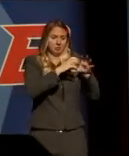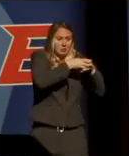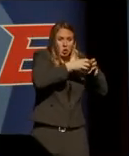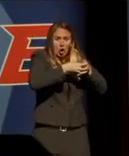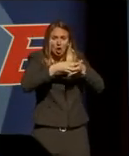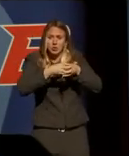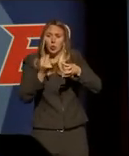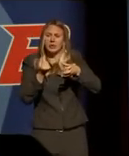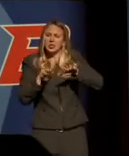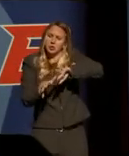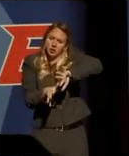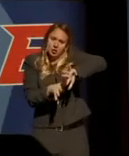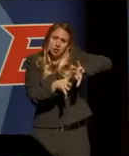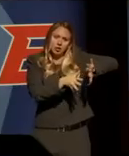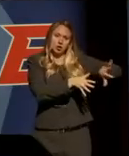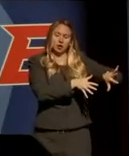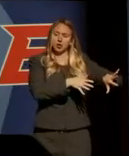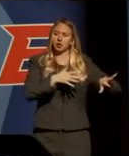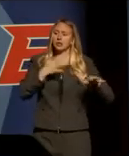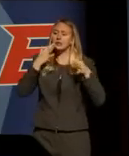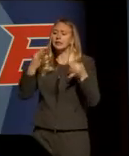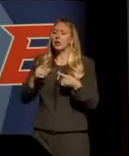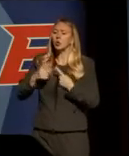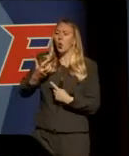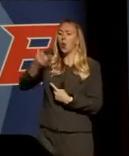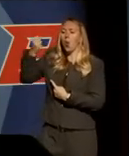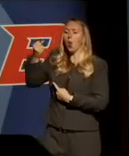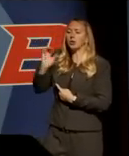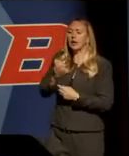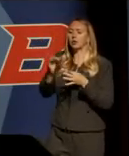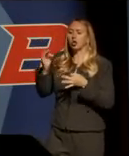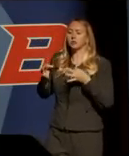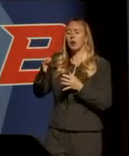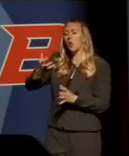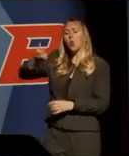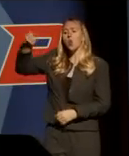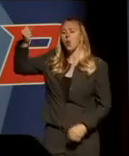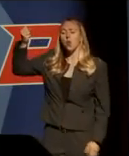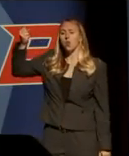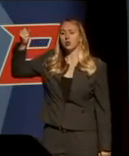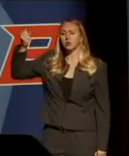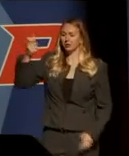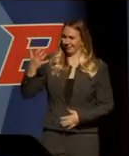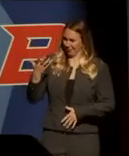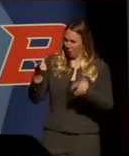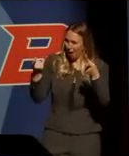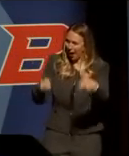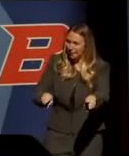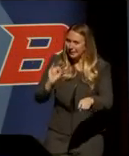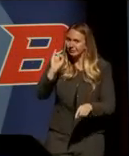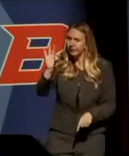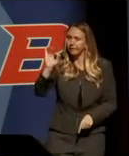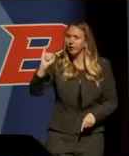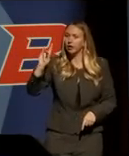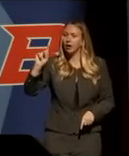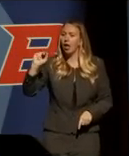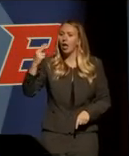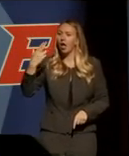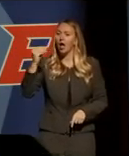When we choose to reserve judgment? What happens when Idaho listens?